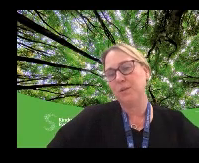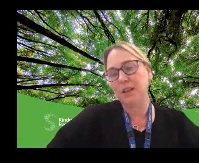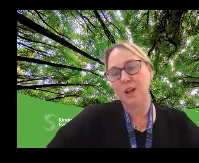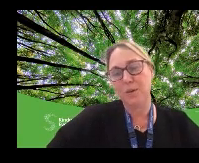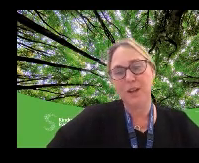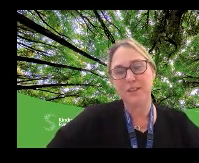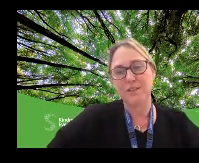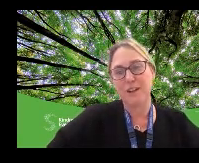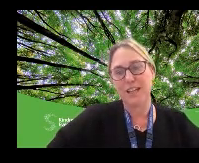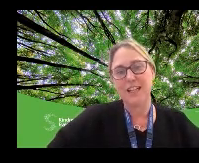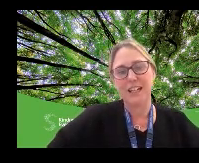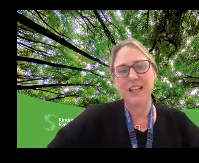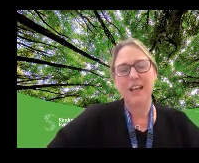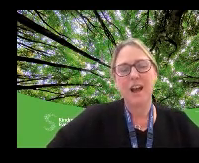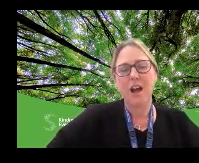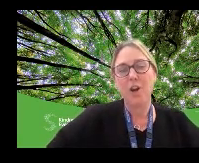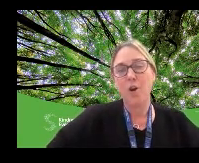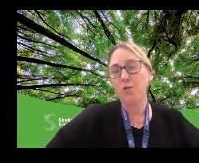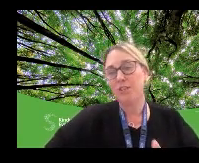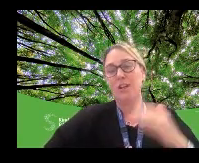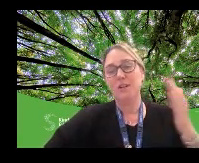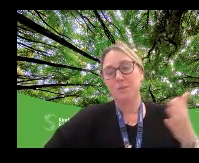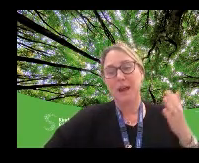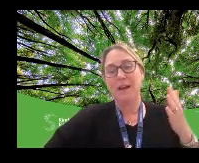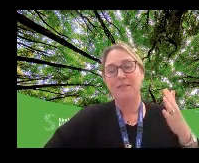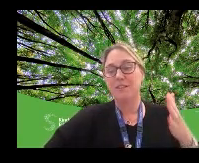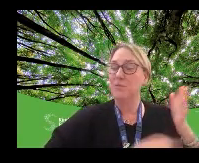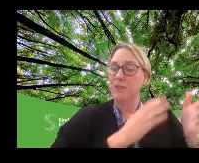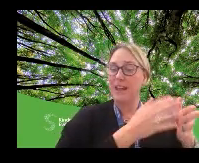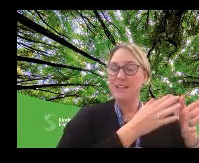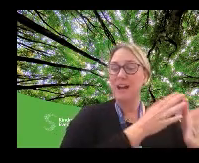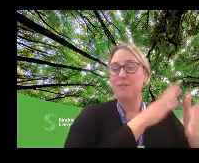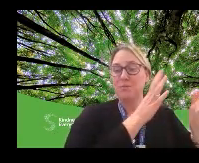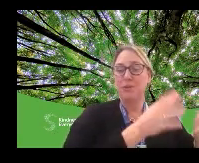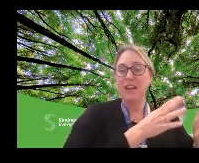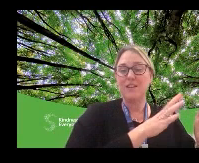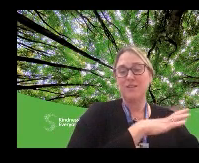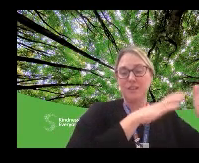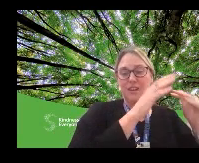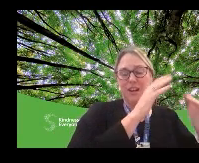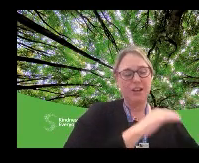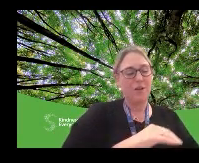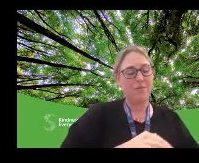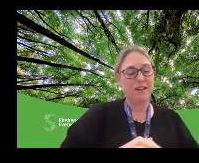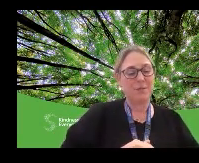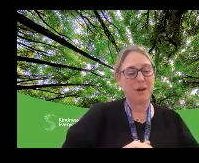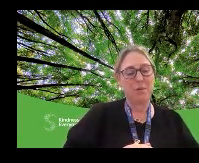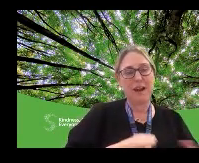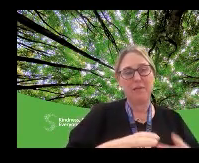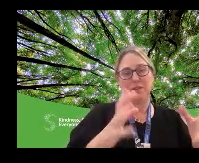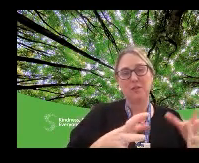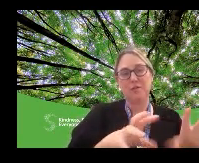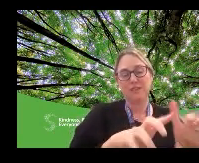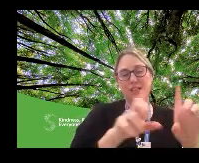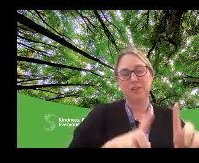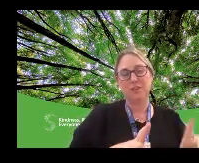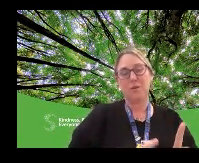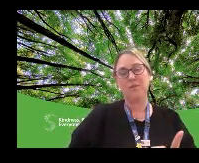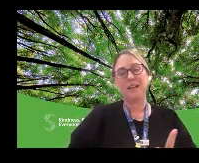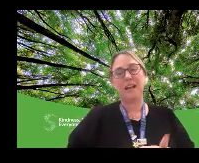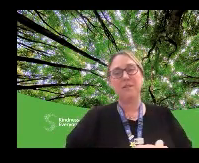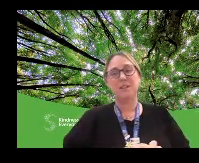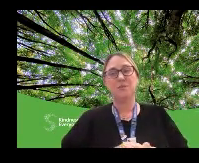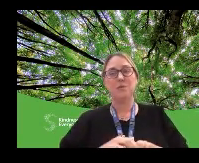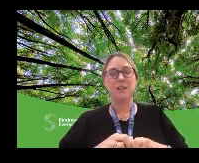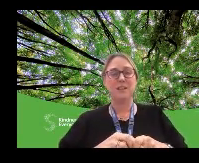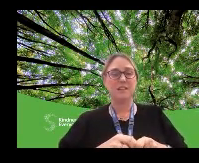whoever is working with the young person regularly, alongside the parents of what they adapt and what they do. And hopefully as well, by having those